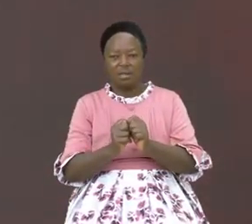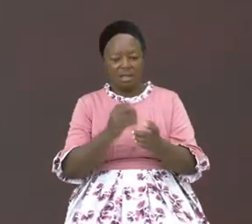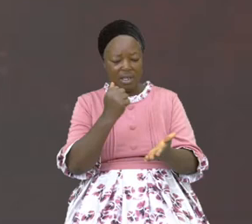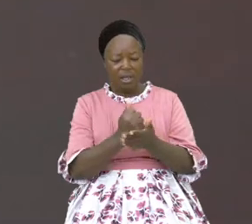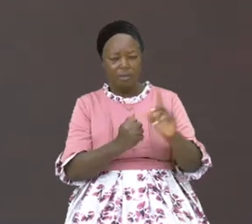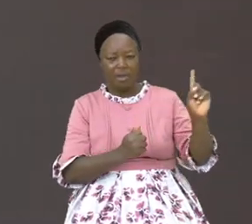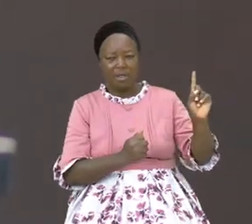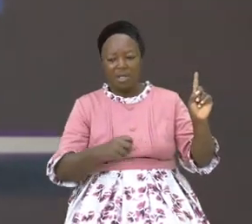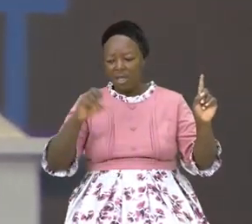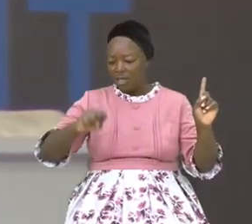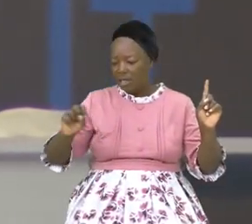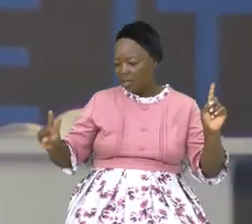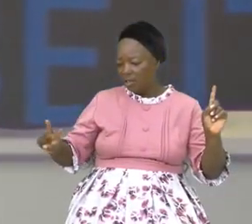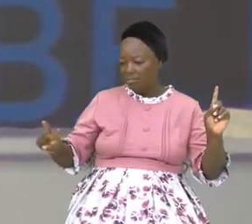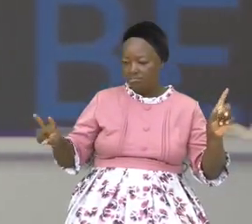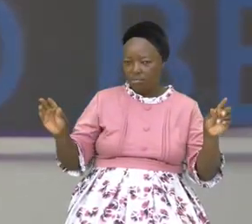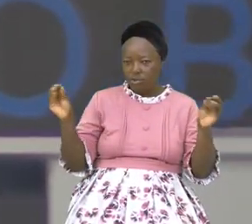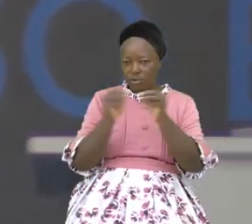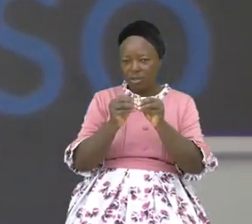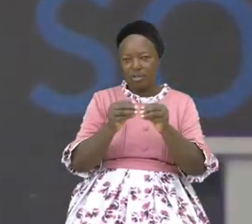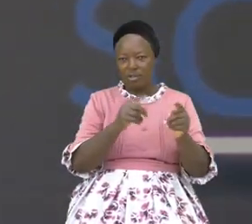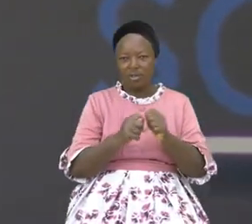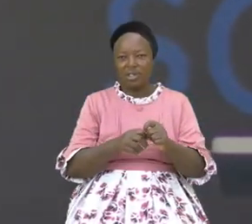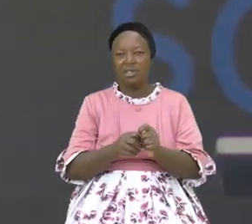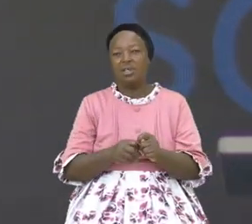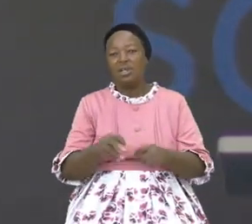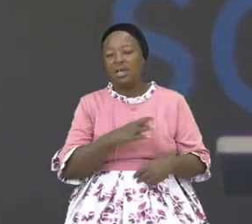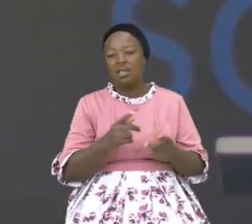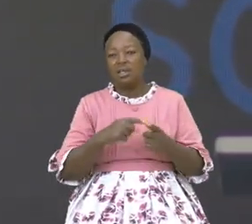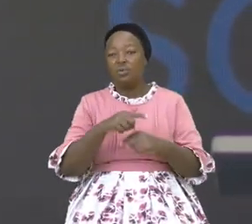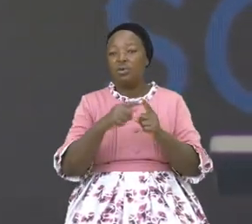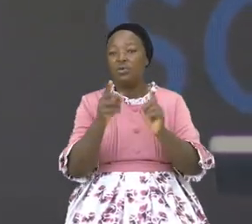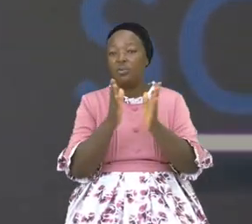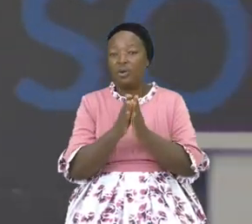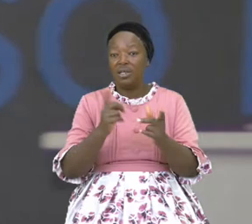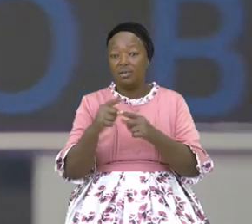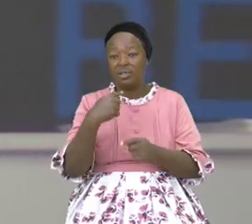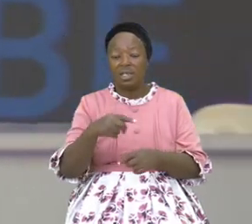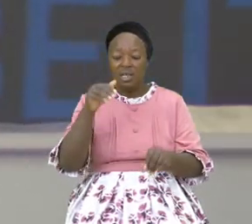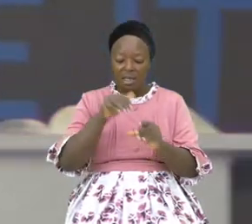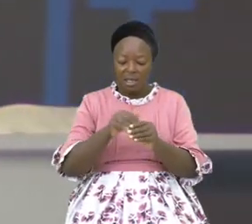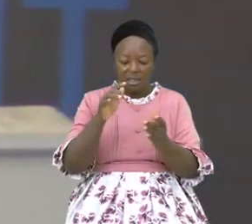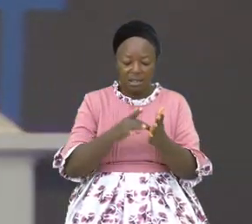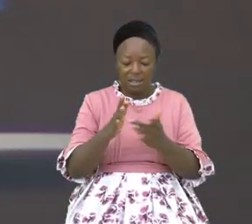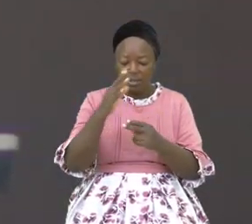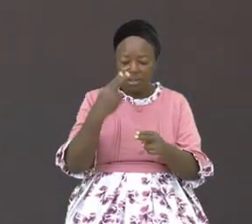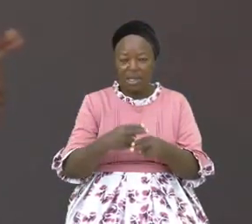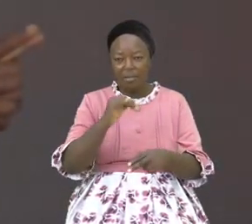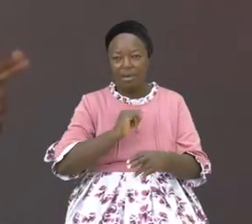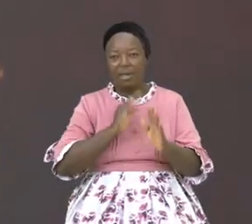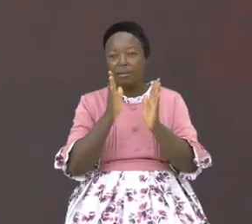pray and you say, "In Jesus' name I pray," heaven